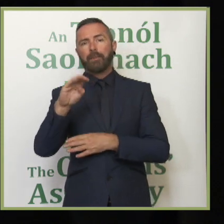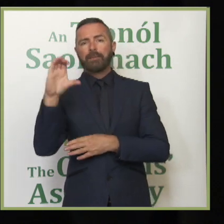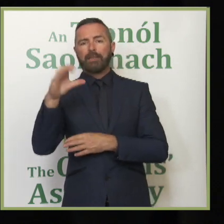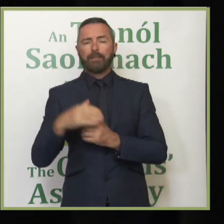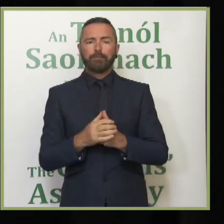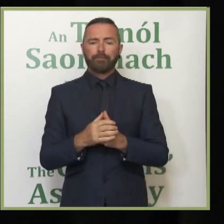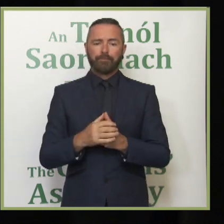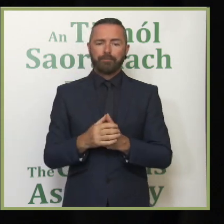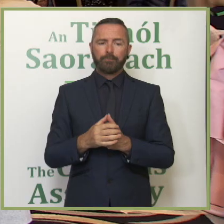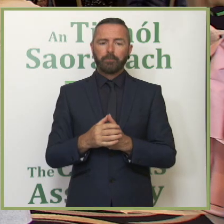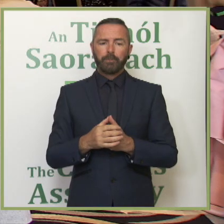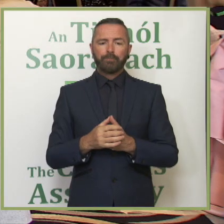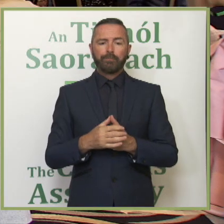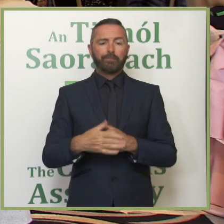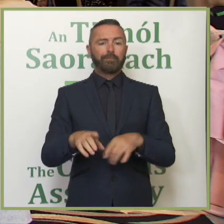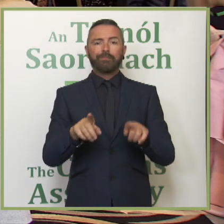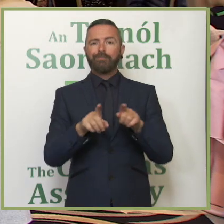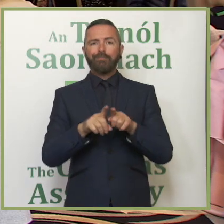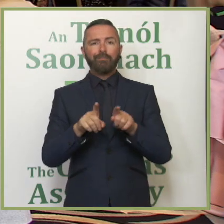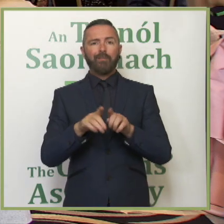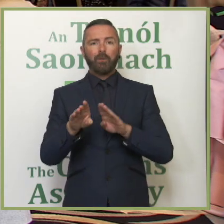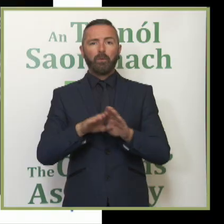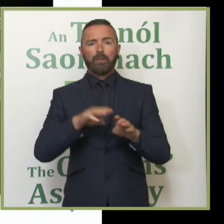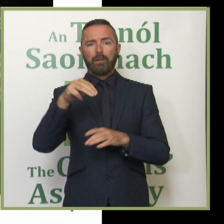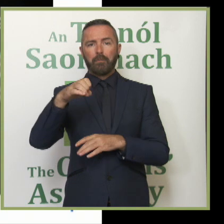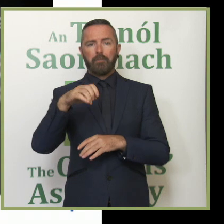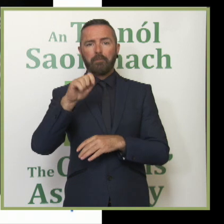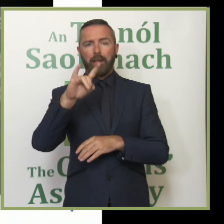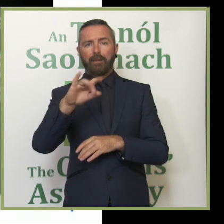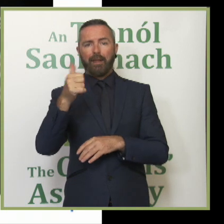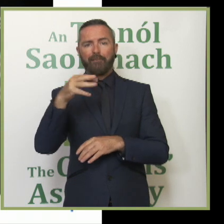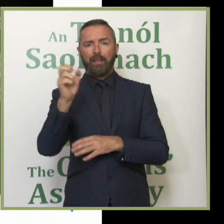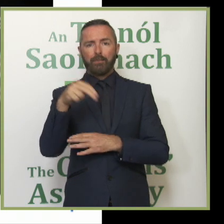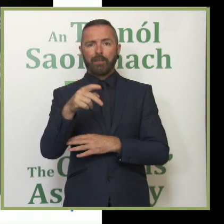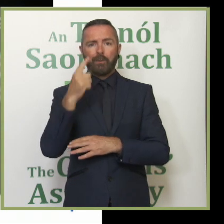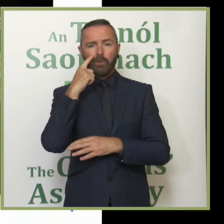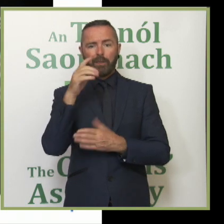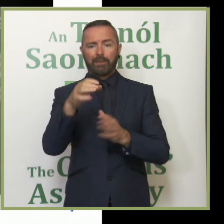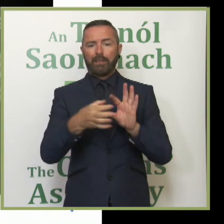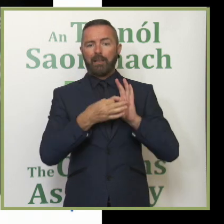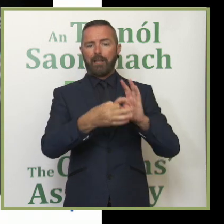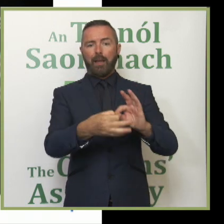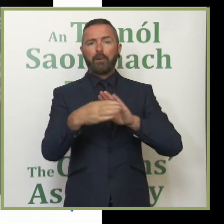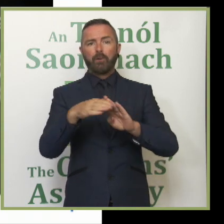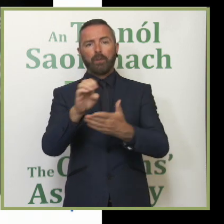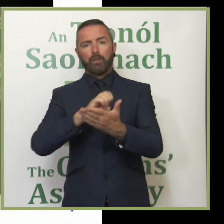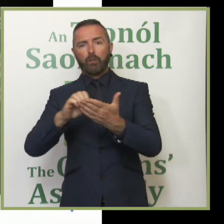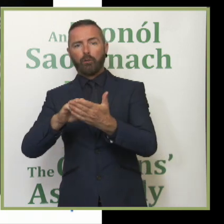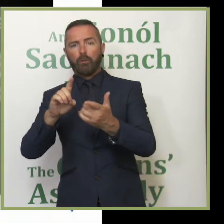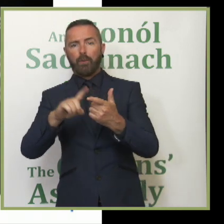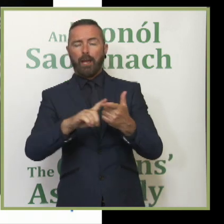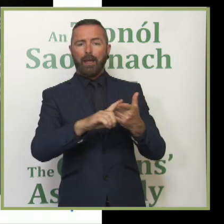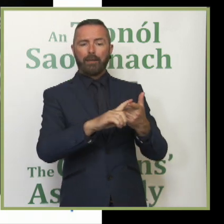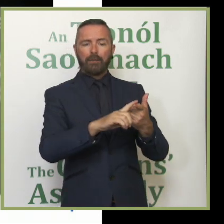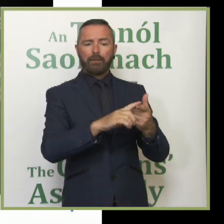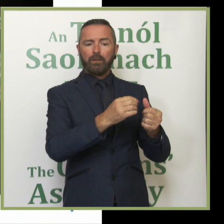in the methamphetamine area, where we see collaboration between European and Mexican organized crime groups aimed at producing large